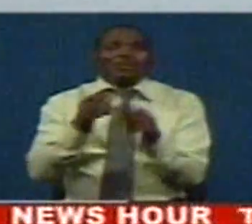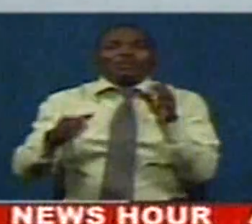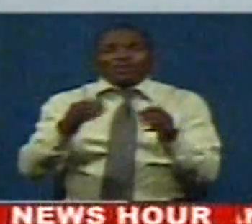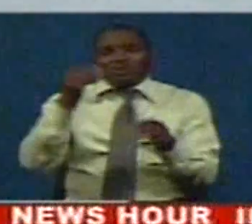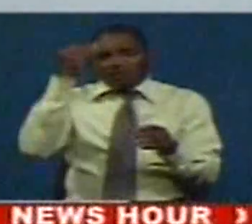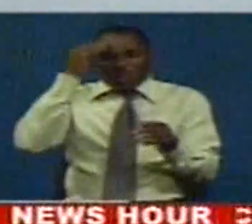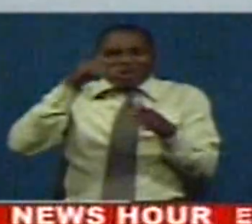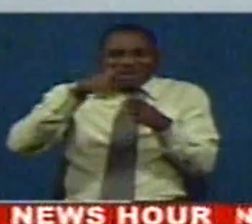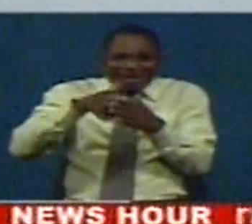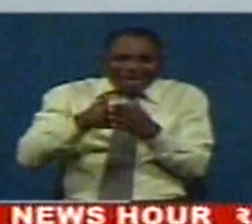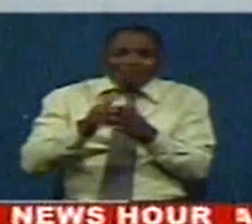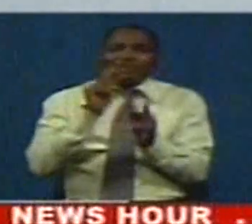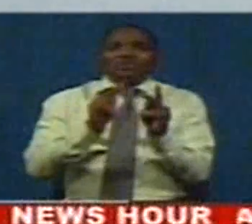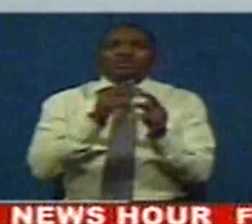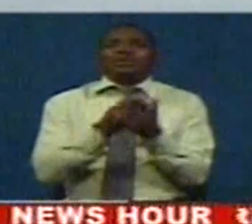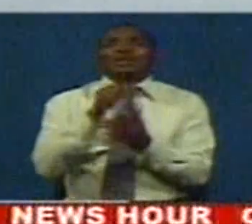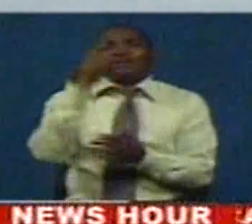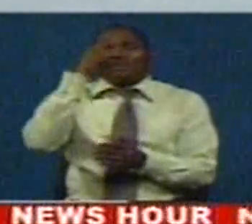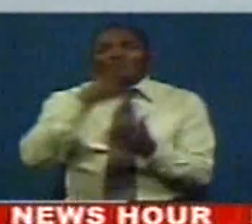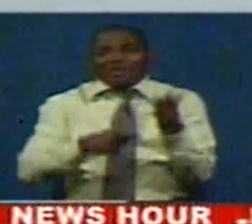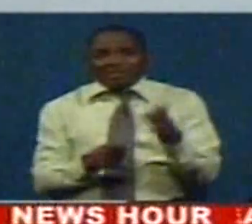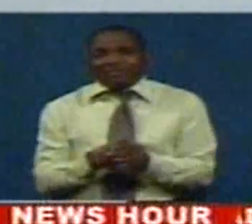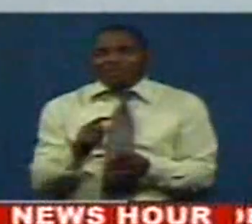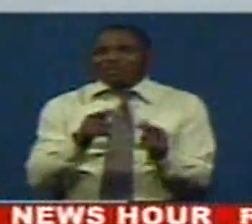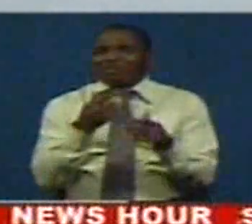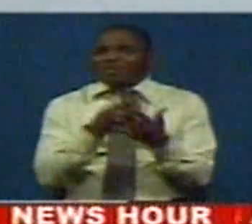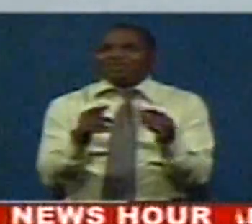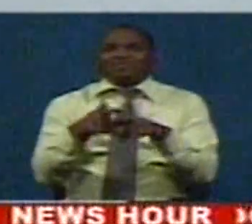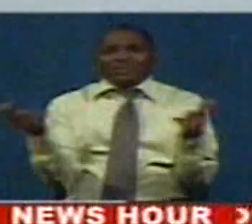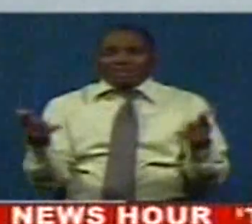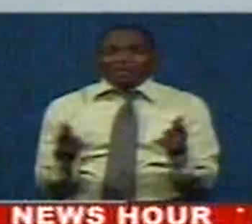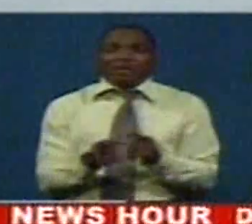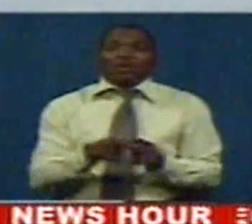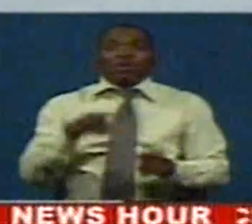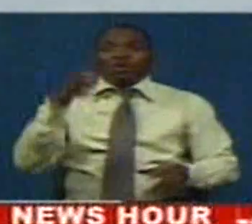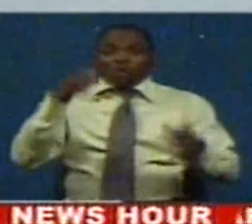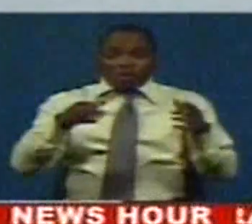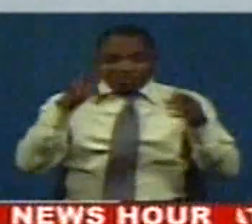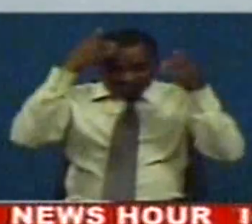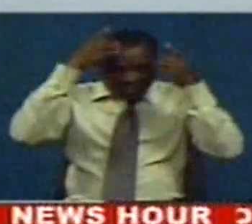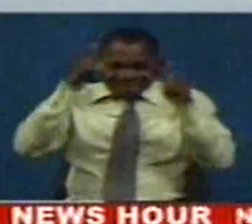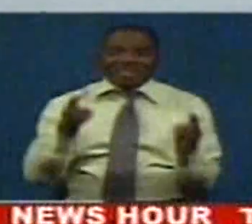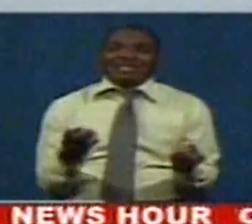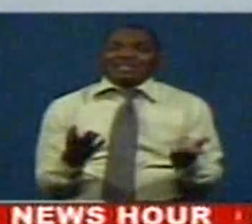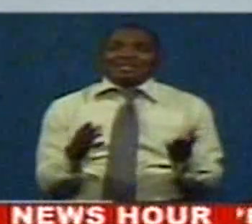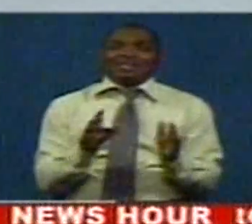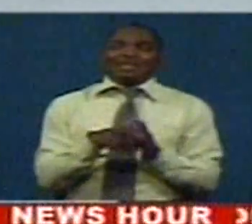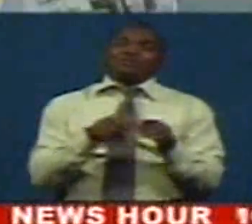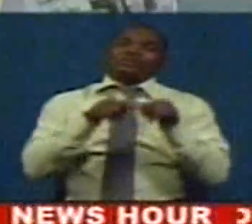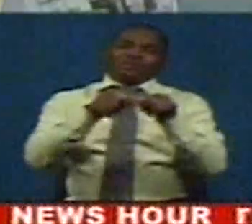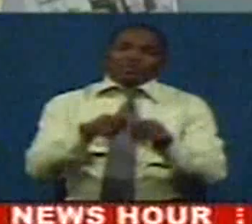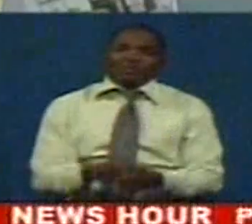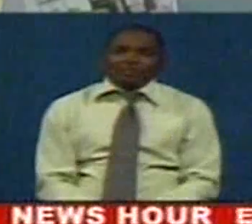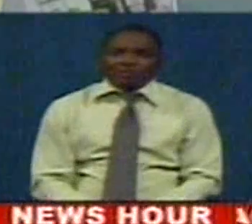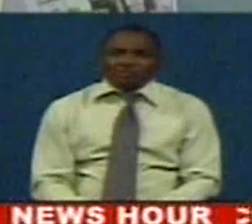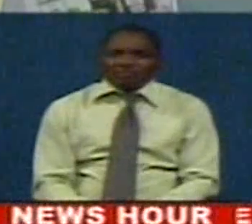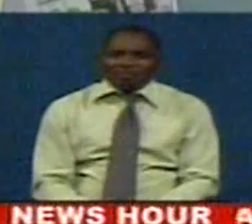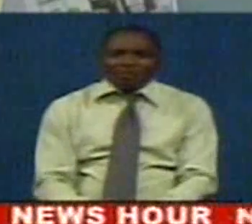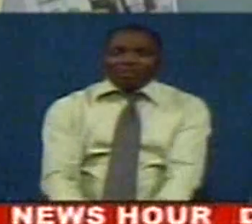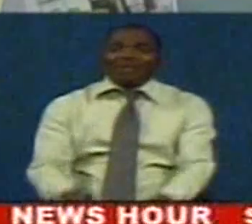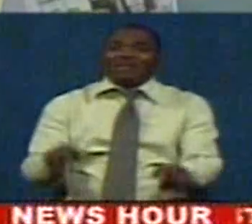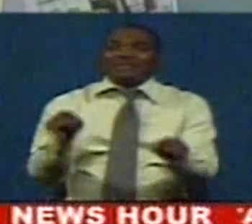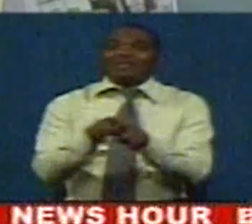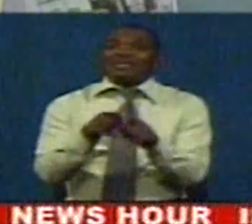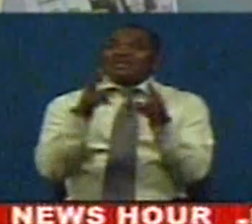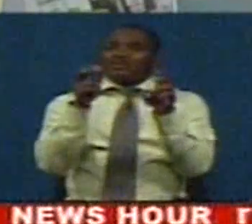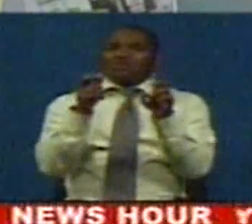process, what they have used the monies to do. And the court will make appropriate orders, and then we'll take it from there. This is